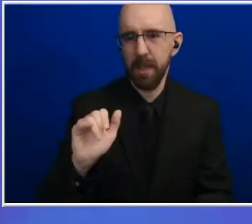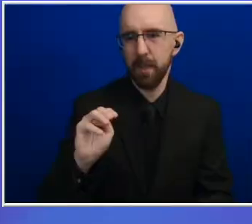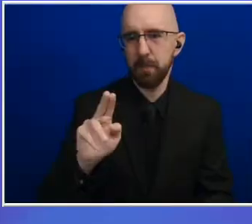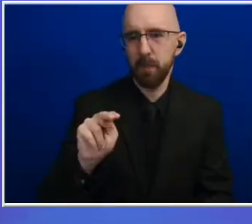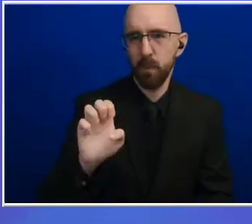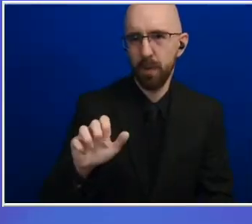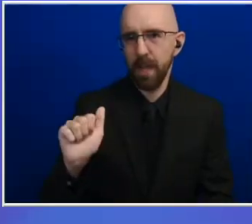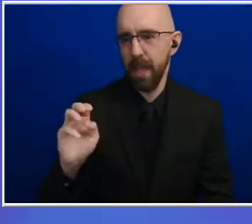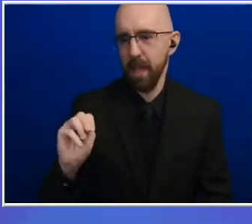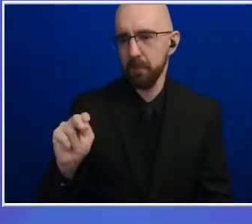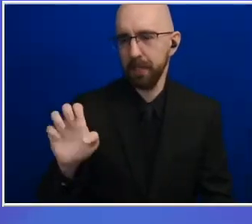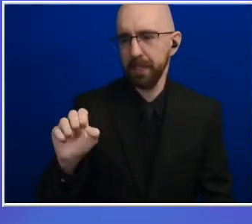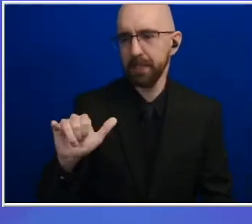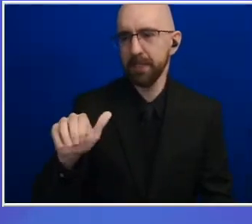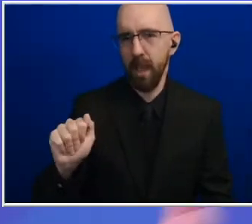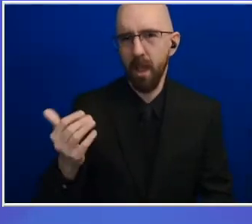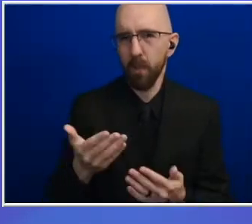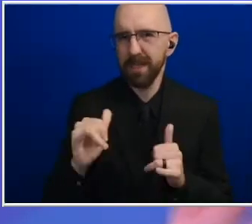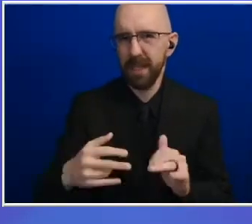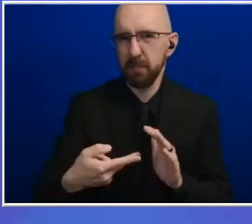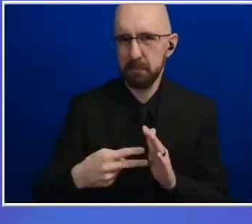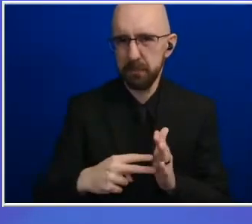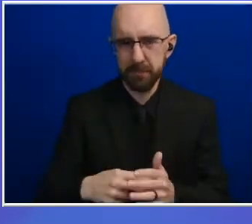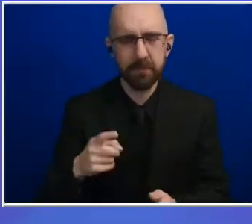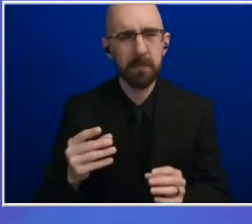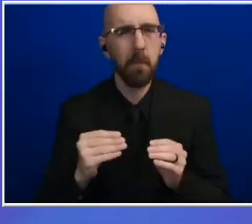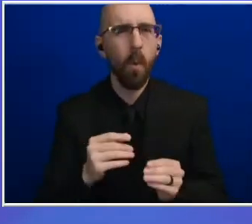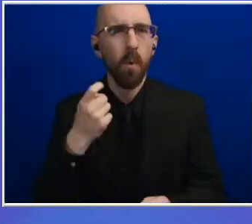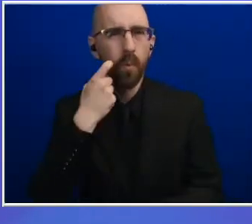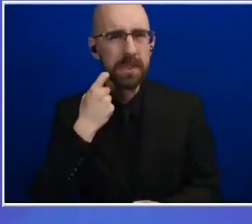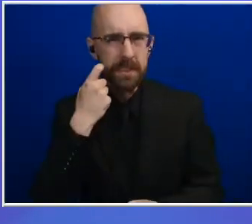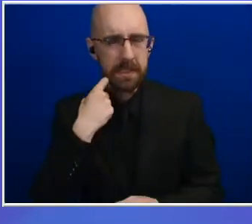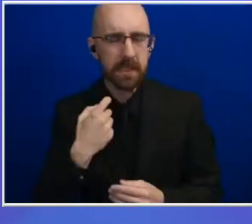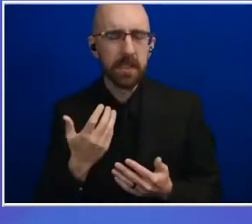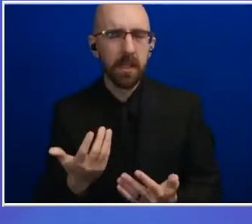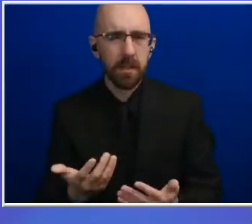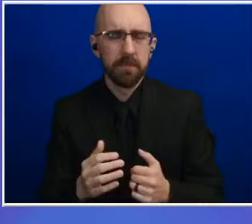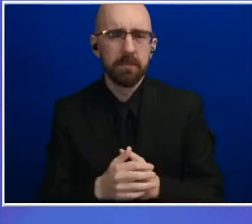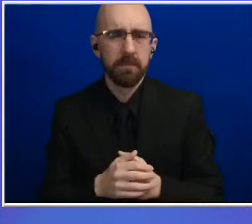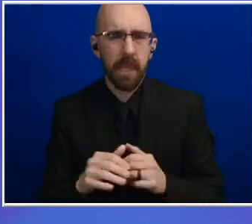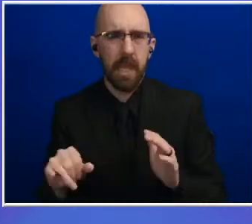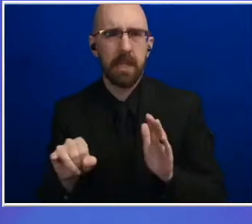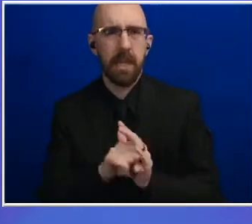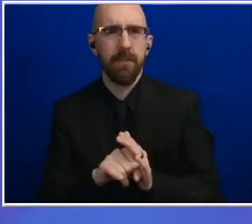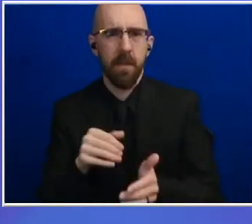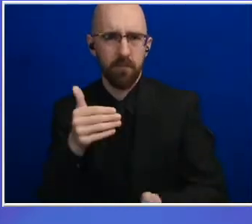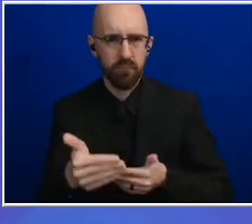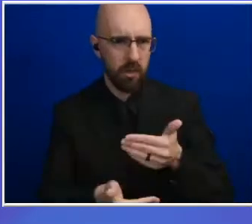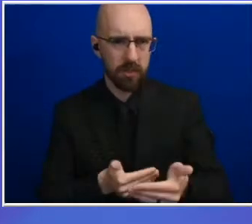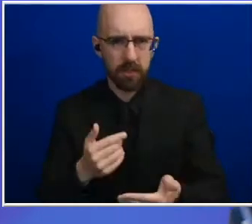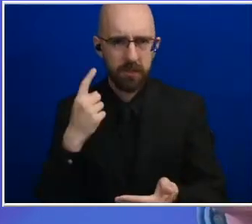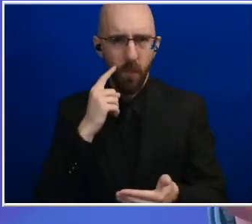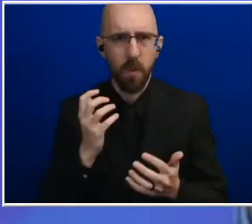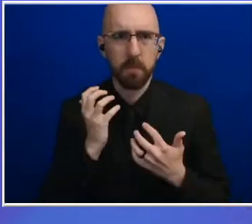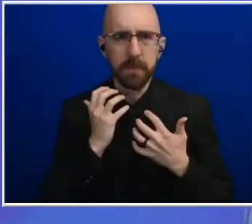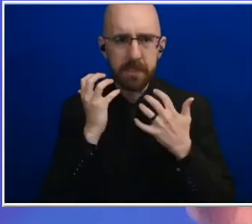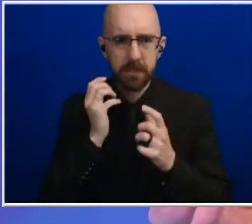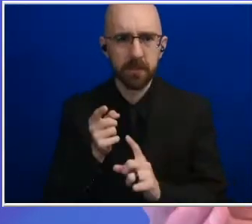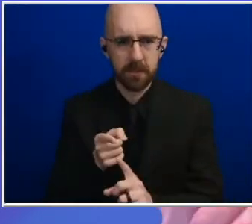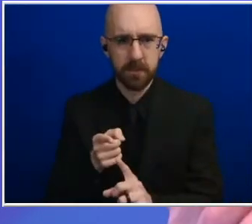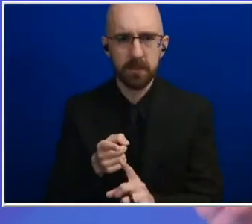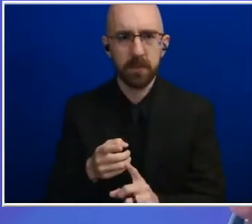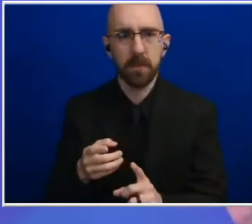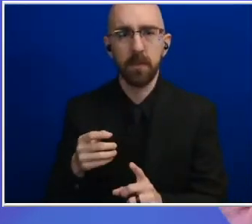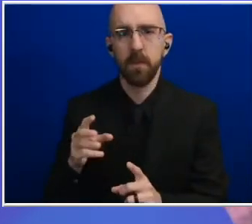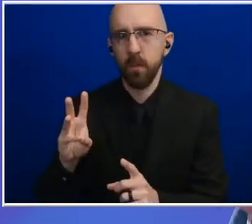immune amnesia is a fairly more recently identified process where the measles, wild-type measles, when you